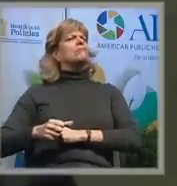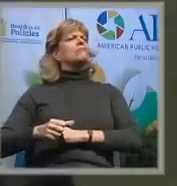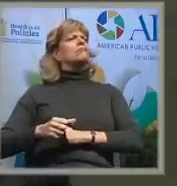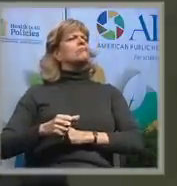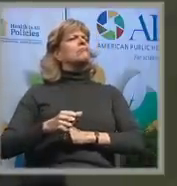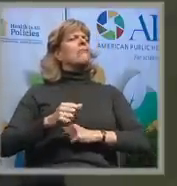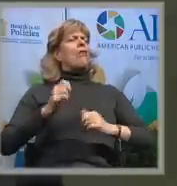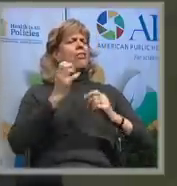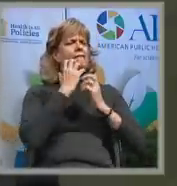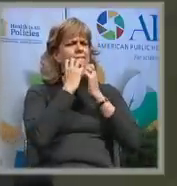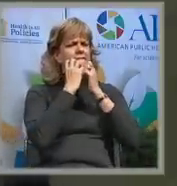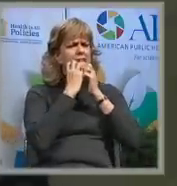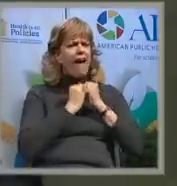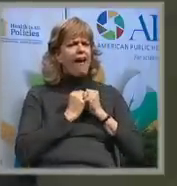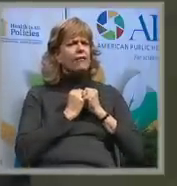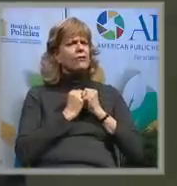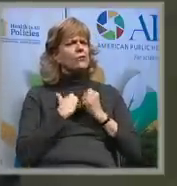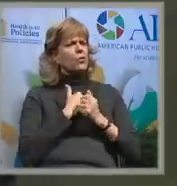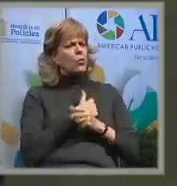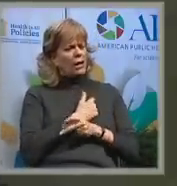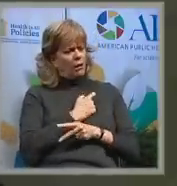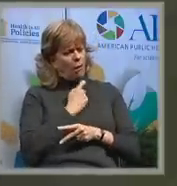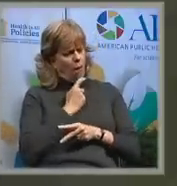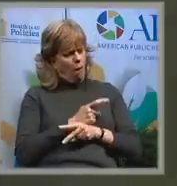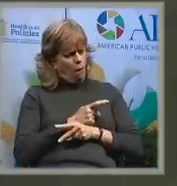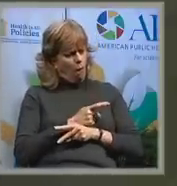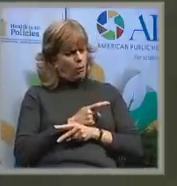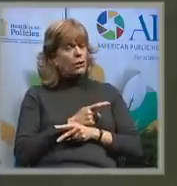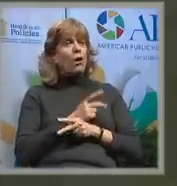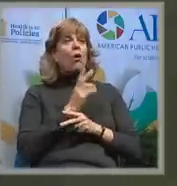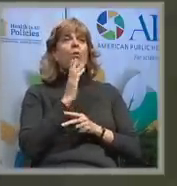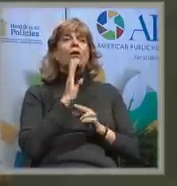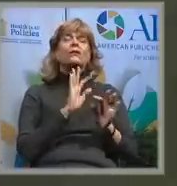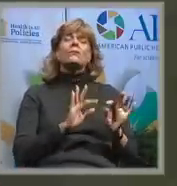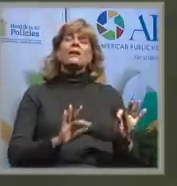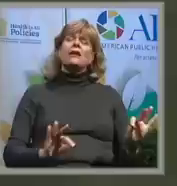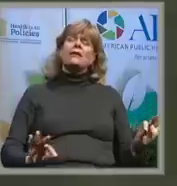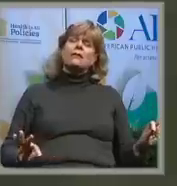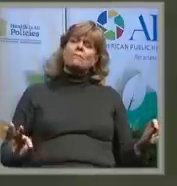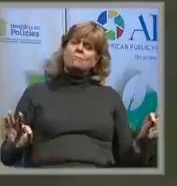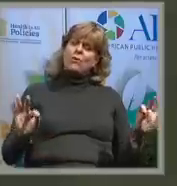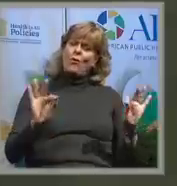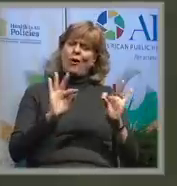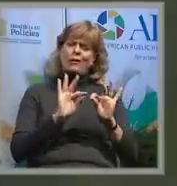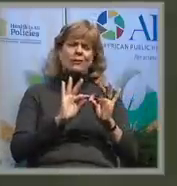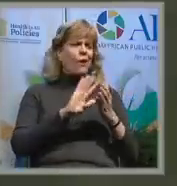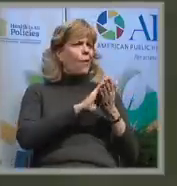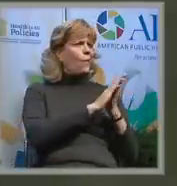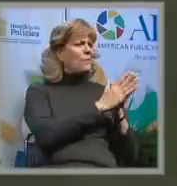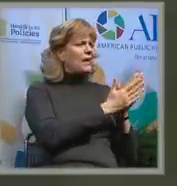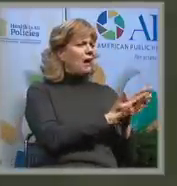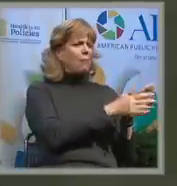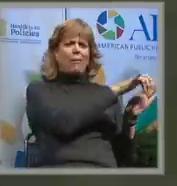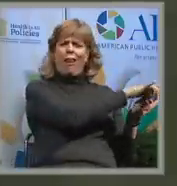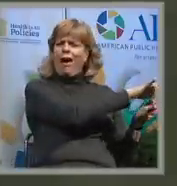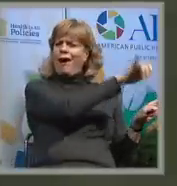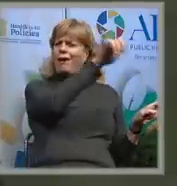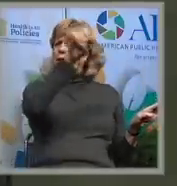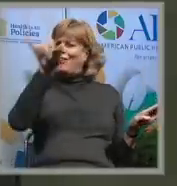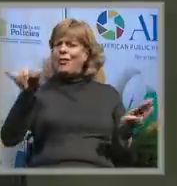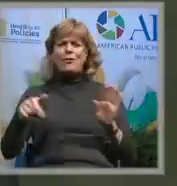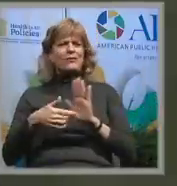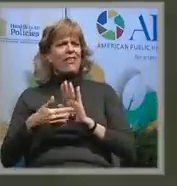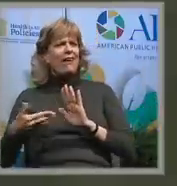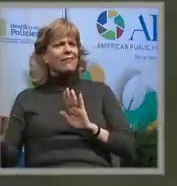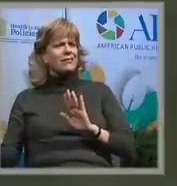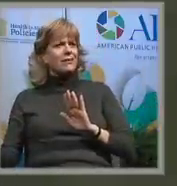the values that we hold will be so important we become like those things. And so